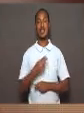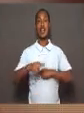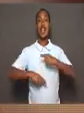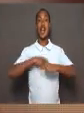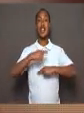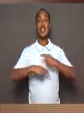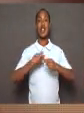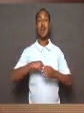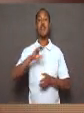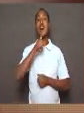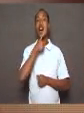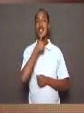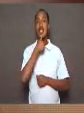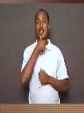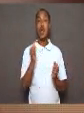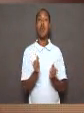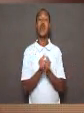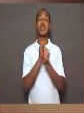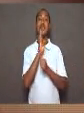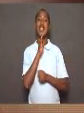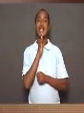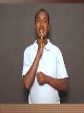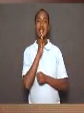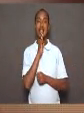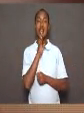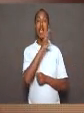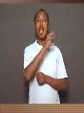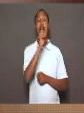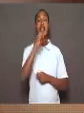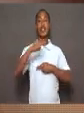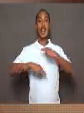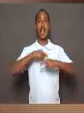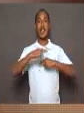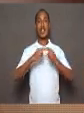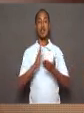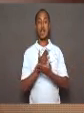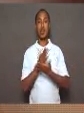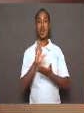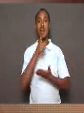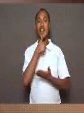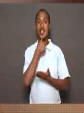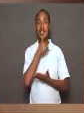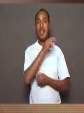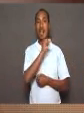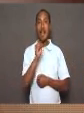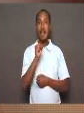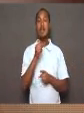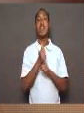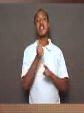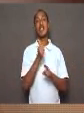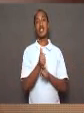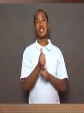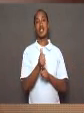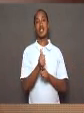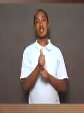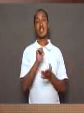reaction of acids with bases, and the reaction between acids and metals